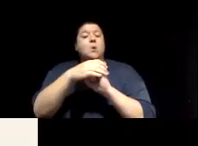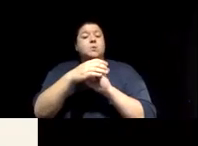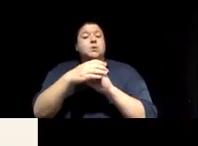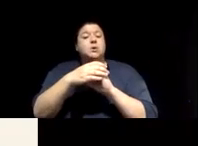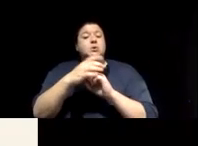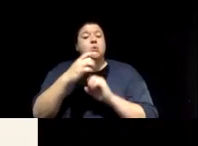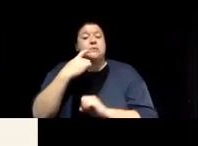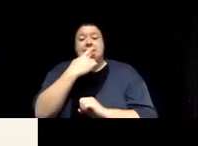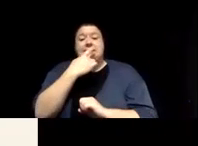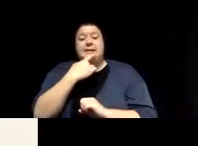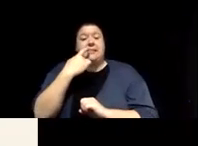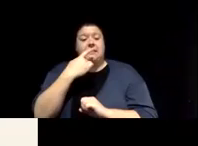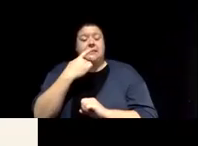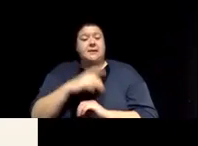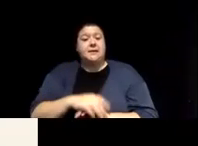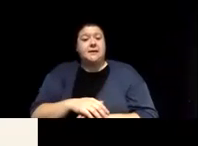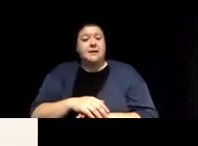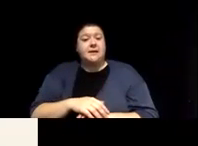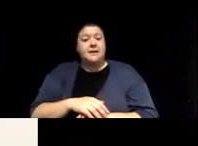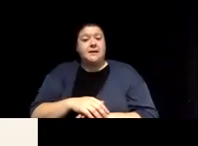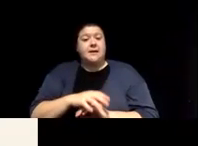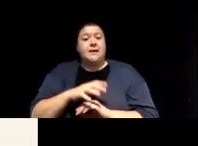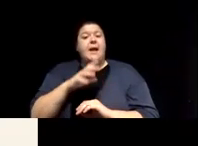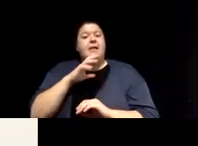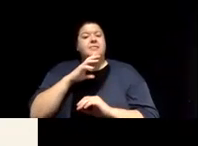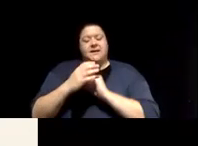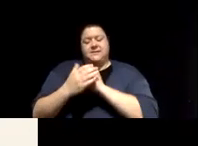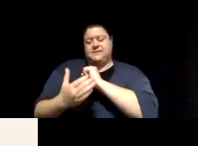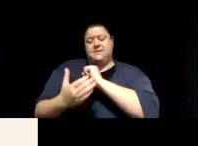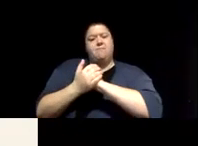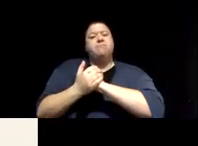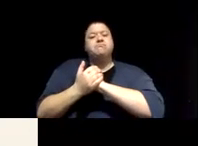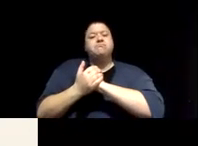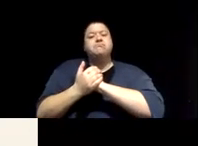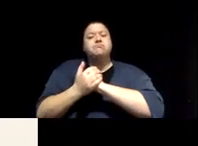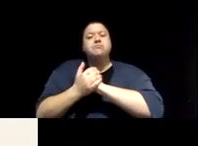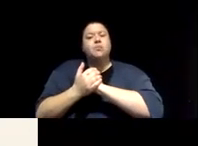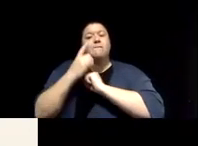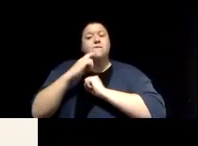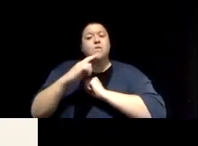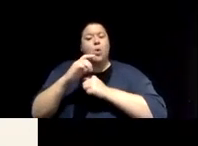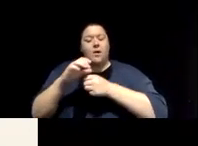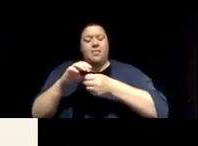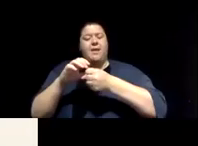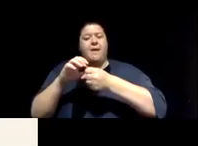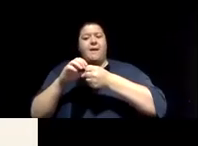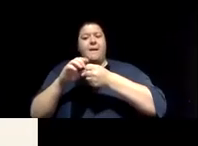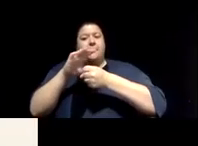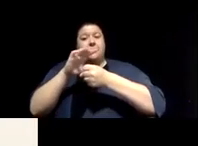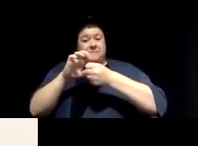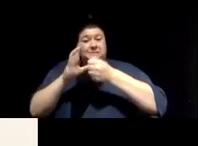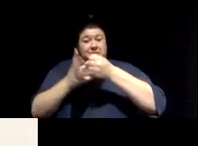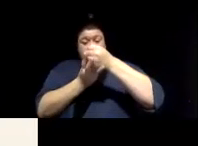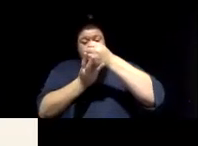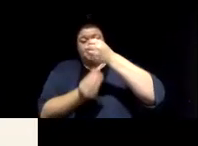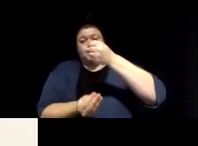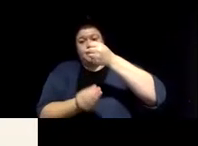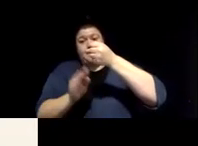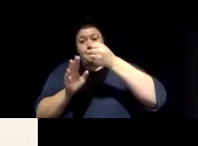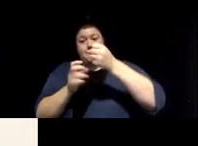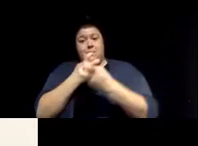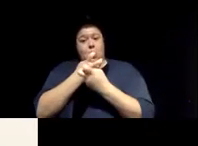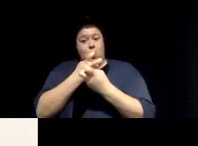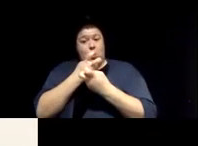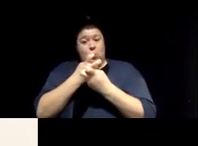teeth, and they form a seal between the bone that holds the teeth in